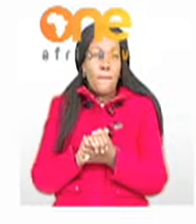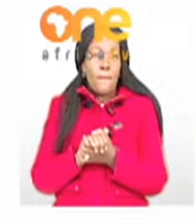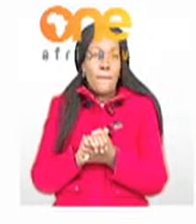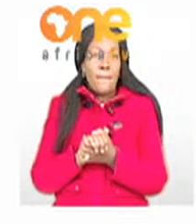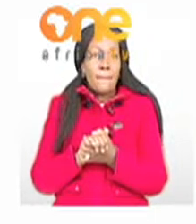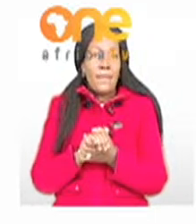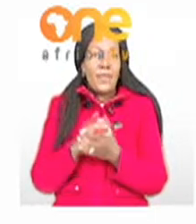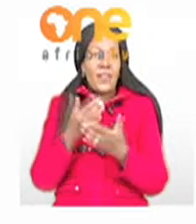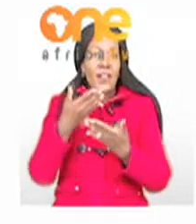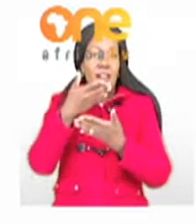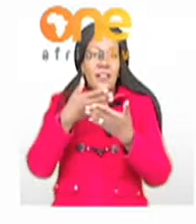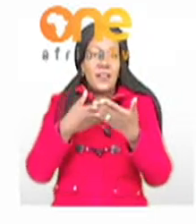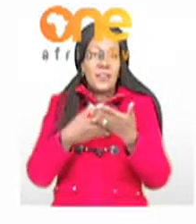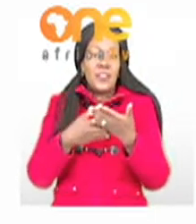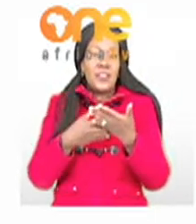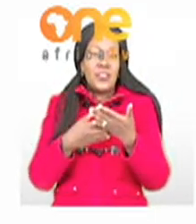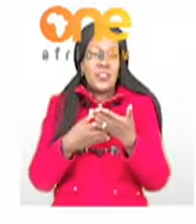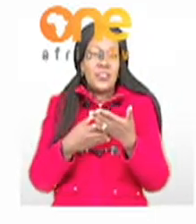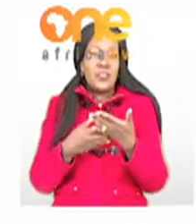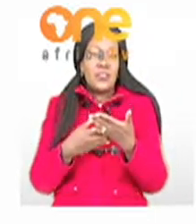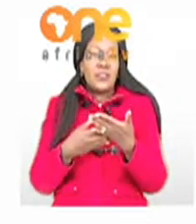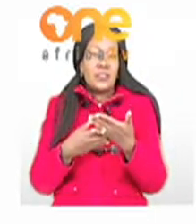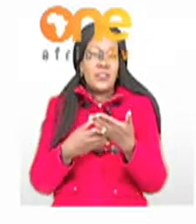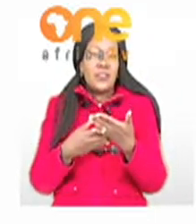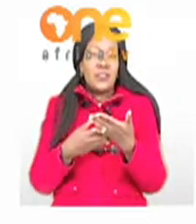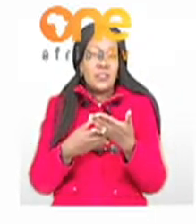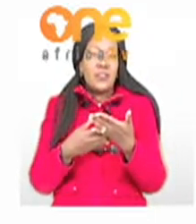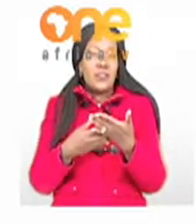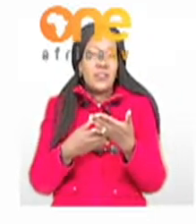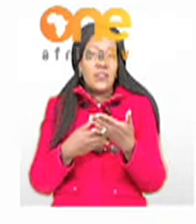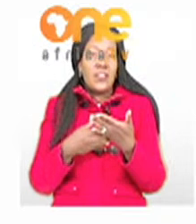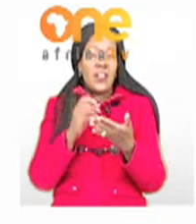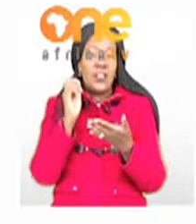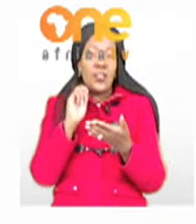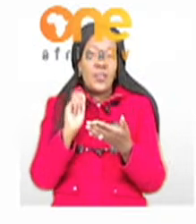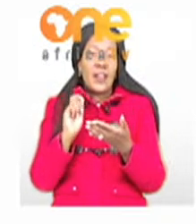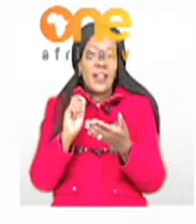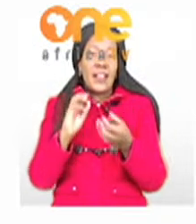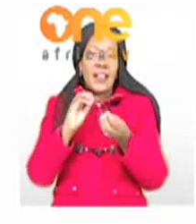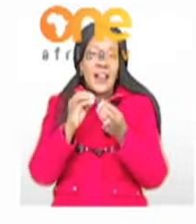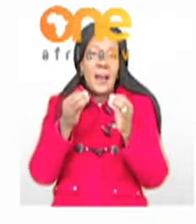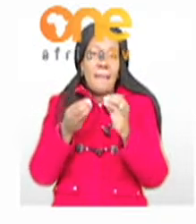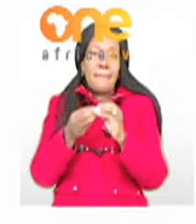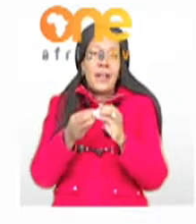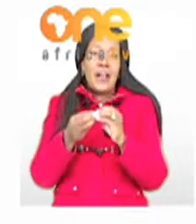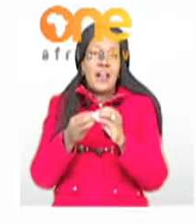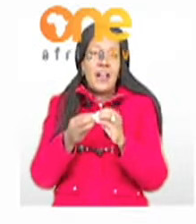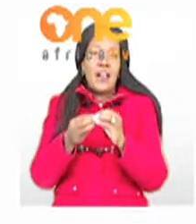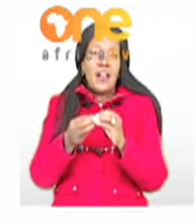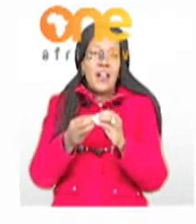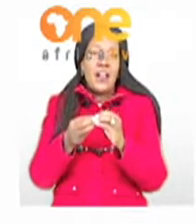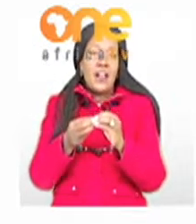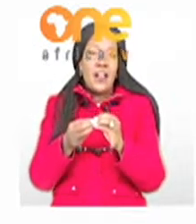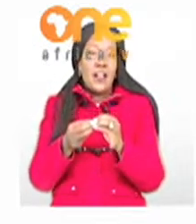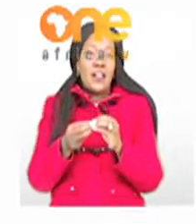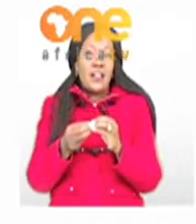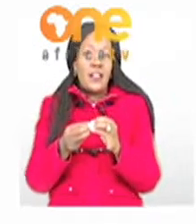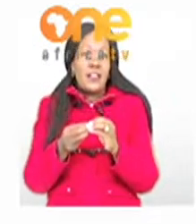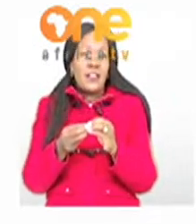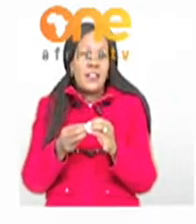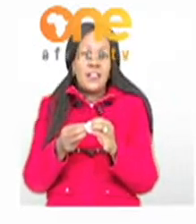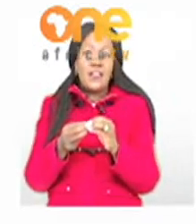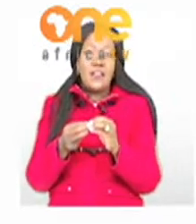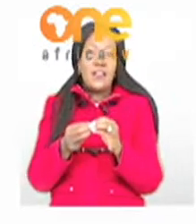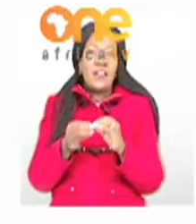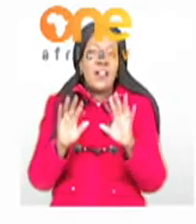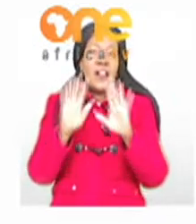On page 12, it says, write down the number of buckets. Color